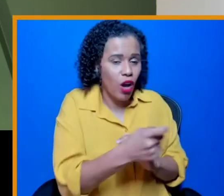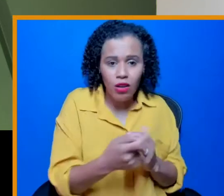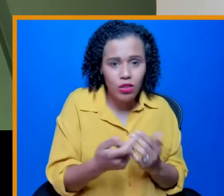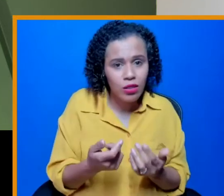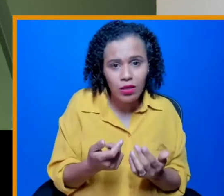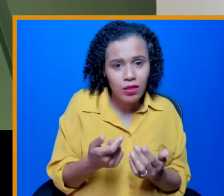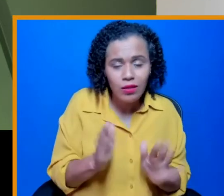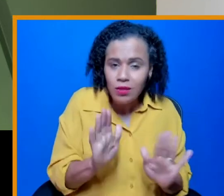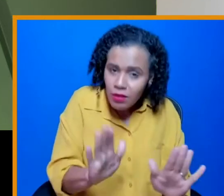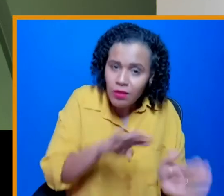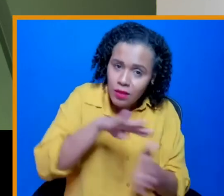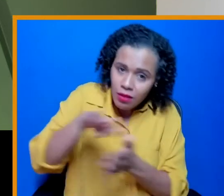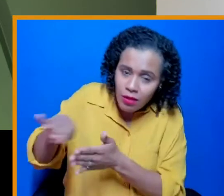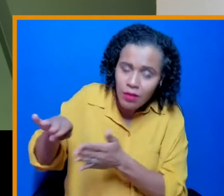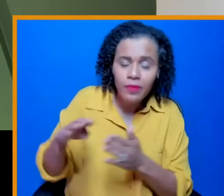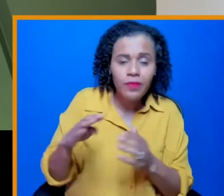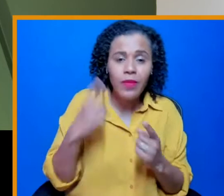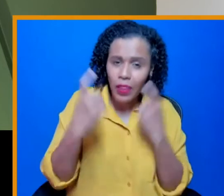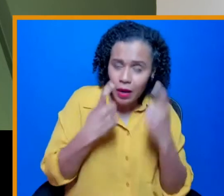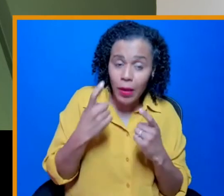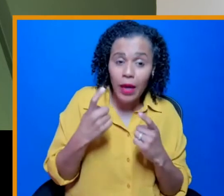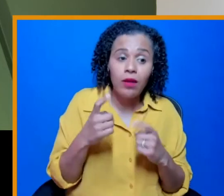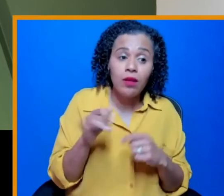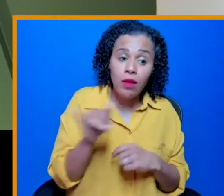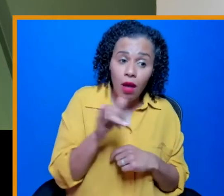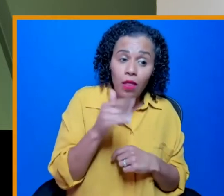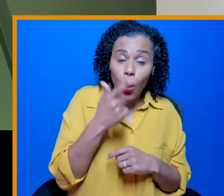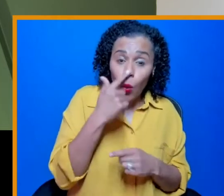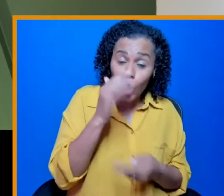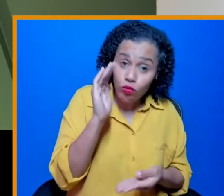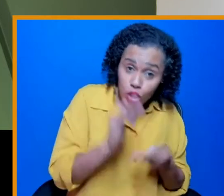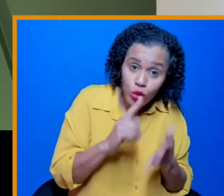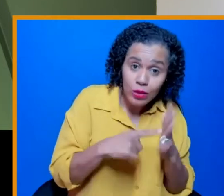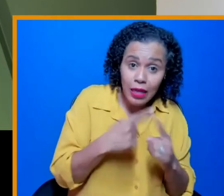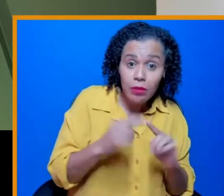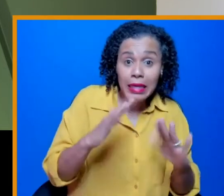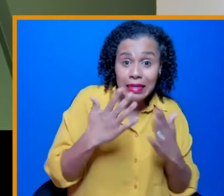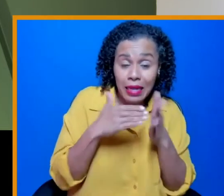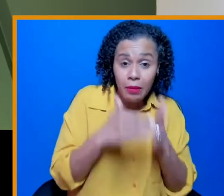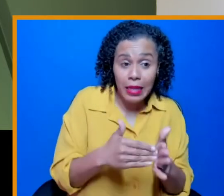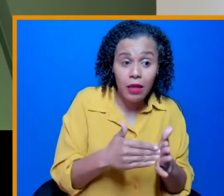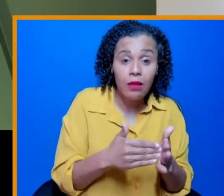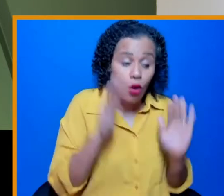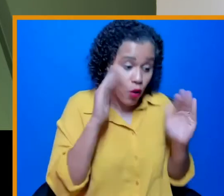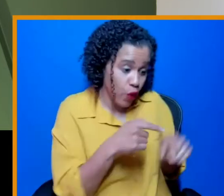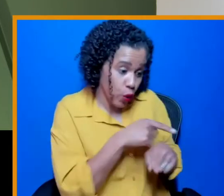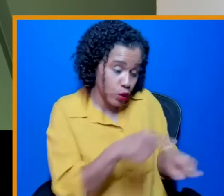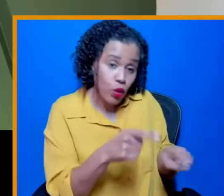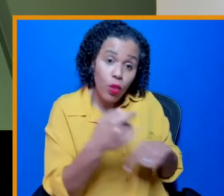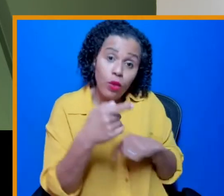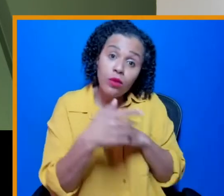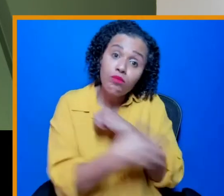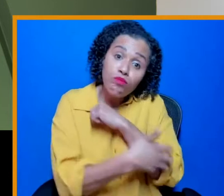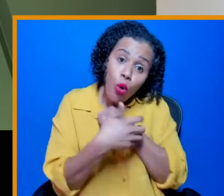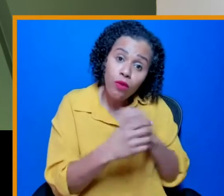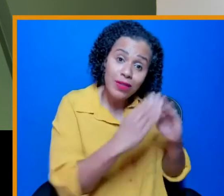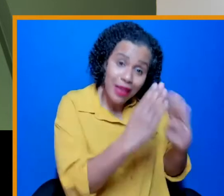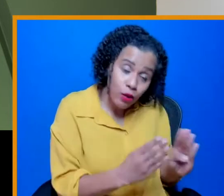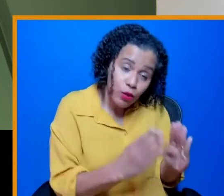way. Either we can reduce taxes by 10 billion, mainly focused on richer households, or we can find some other,